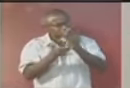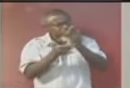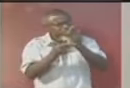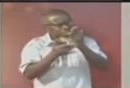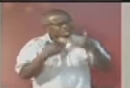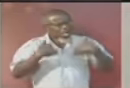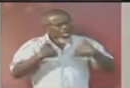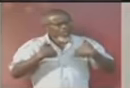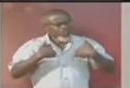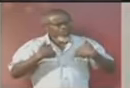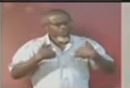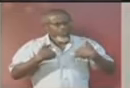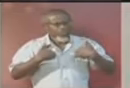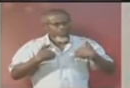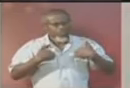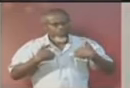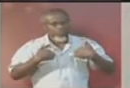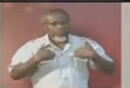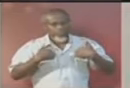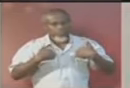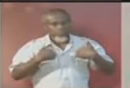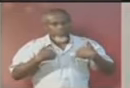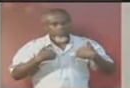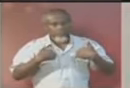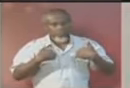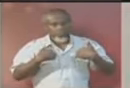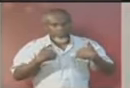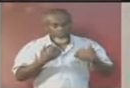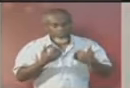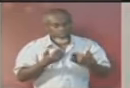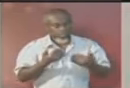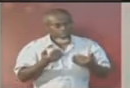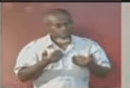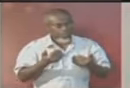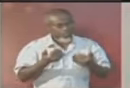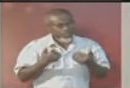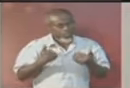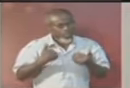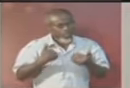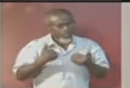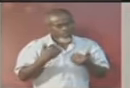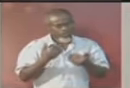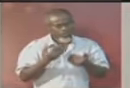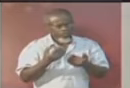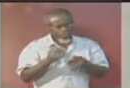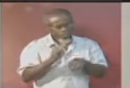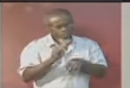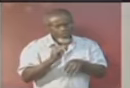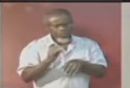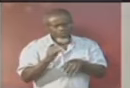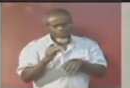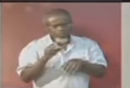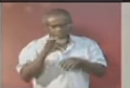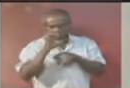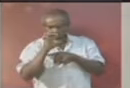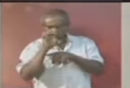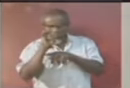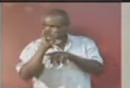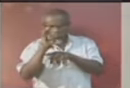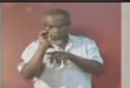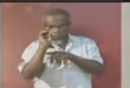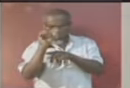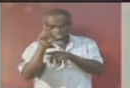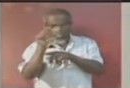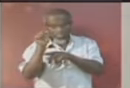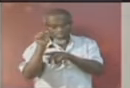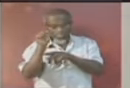vector like AstraZeneca, there's a commercially available Ebola vaccine, which Johnson & Janssen, who partnered with Johnson